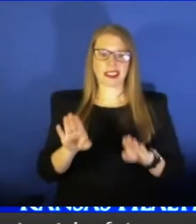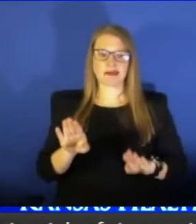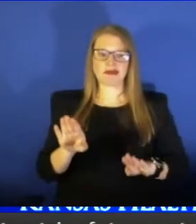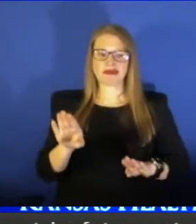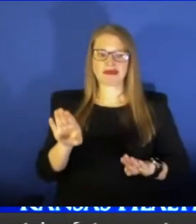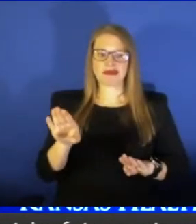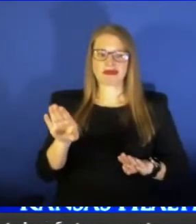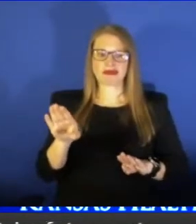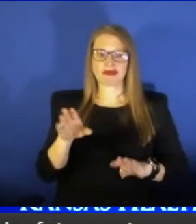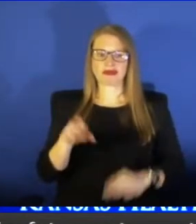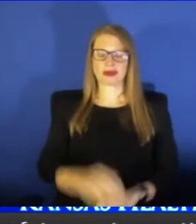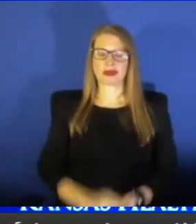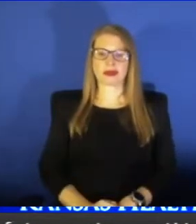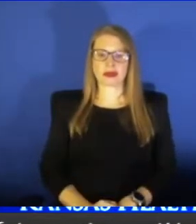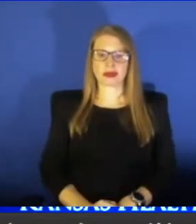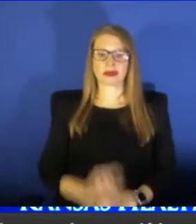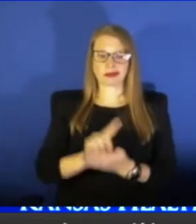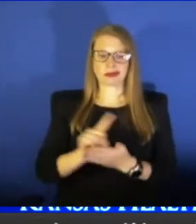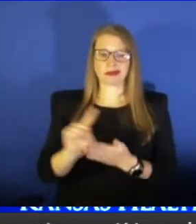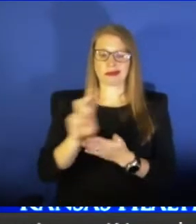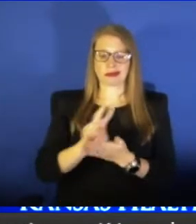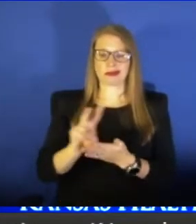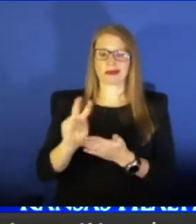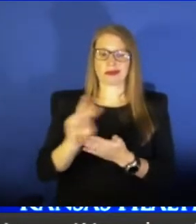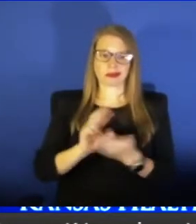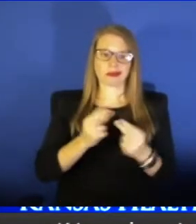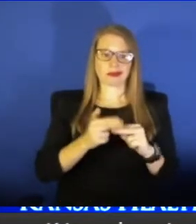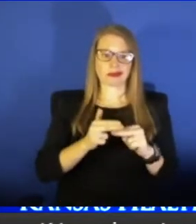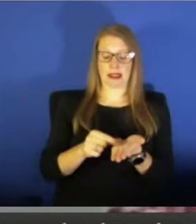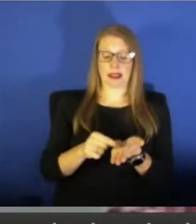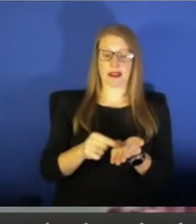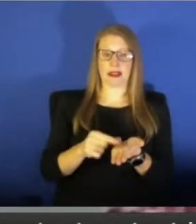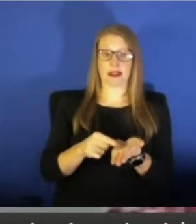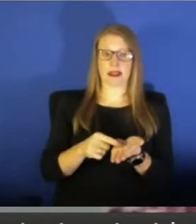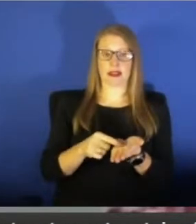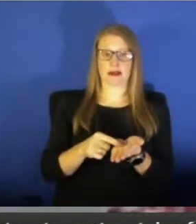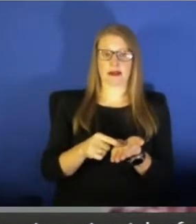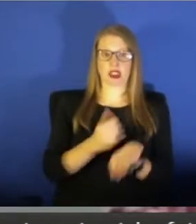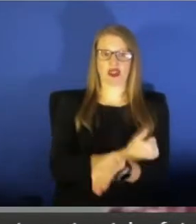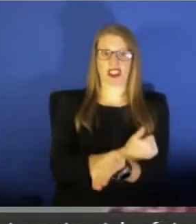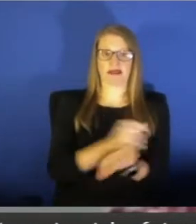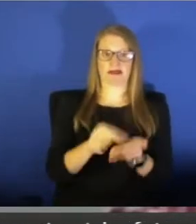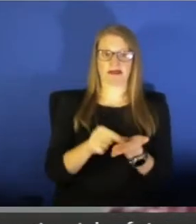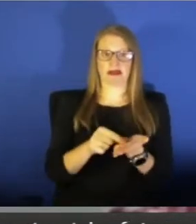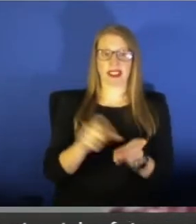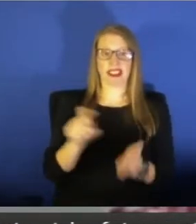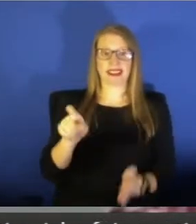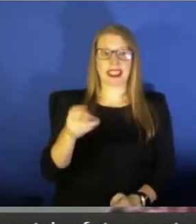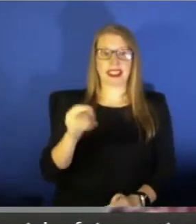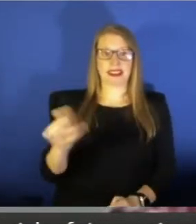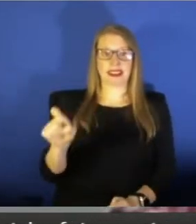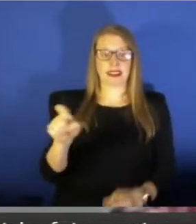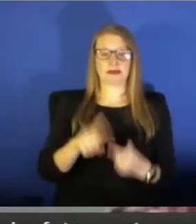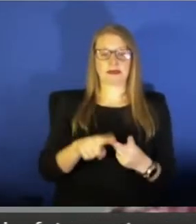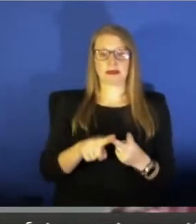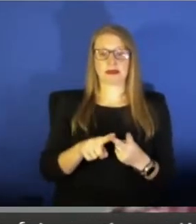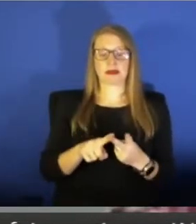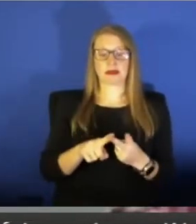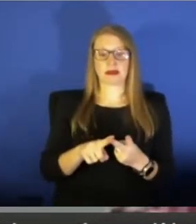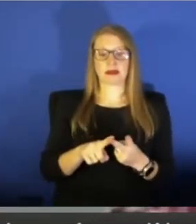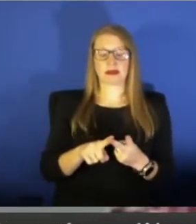at the friend level, and talk about the signs and symptoms of opiate addiction and abuse, and